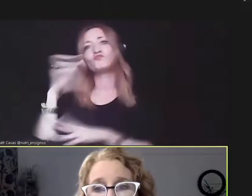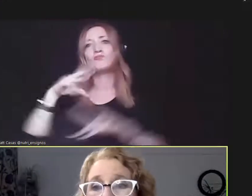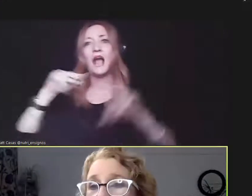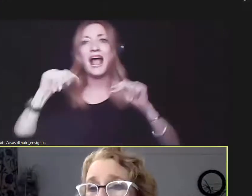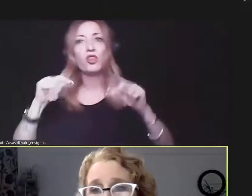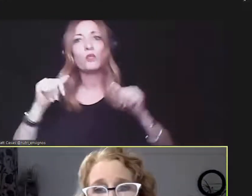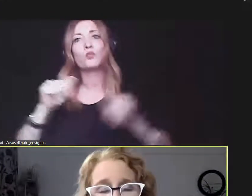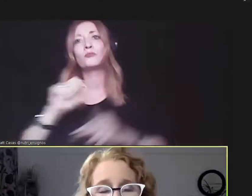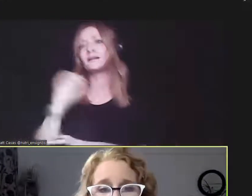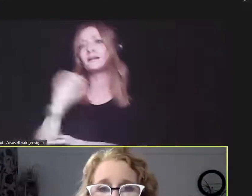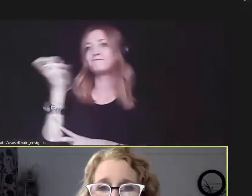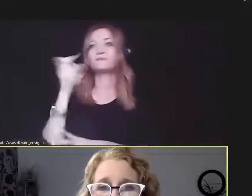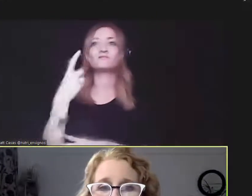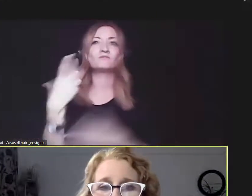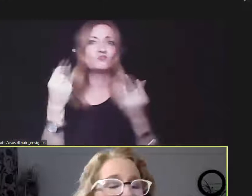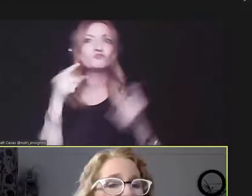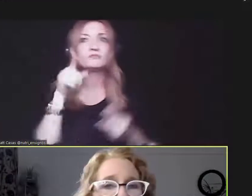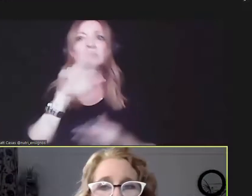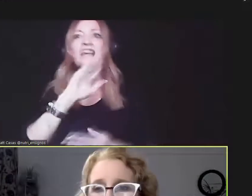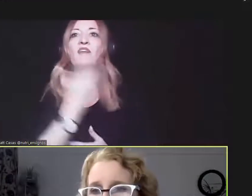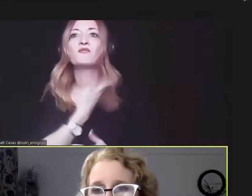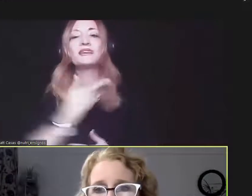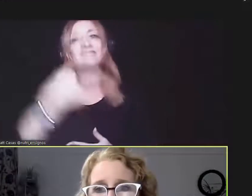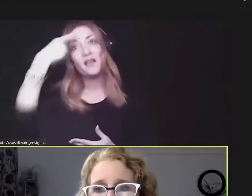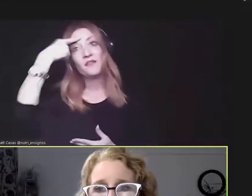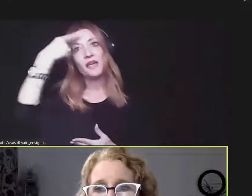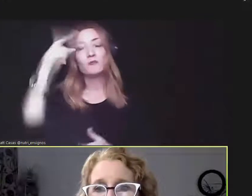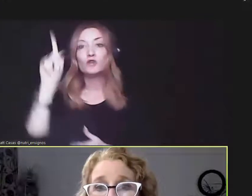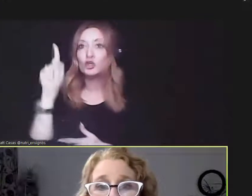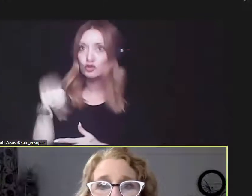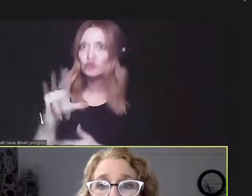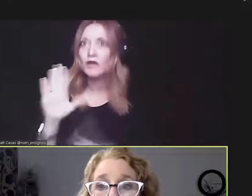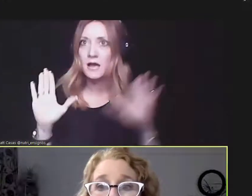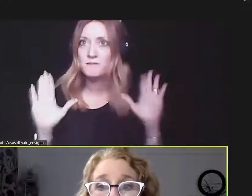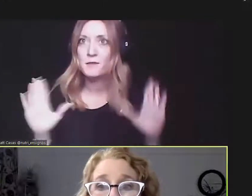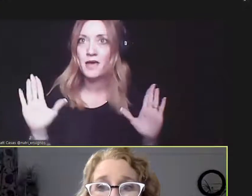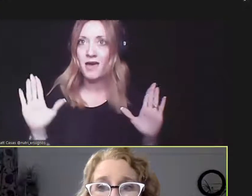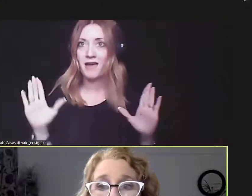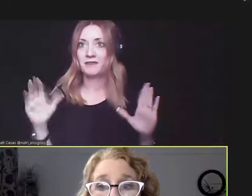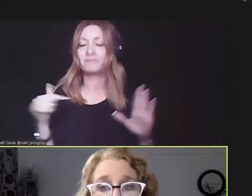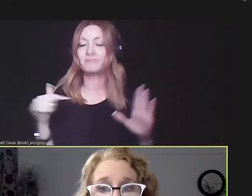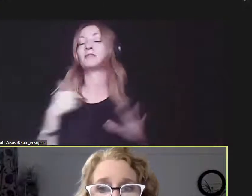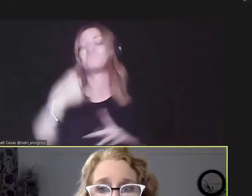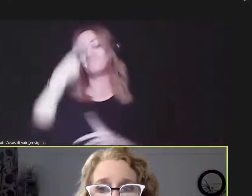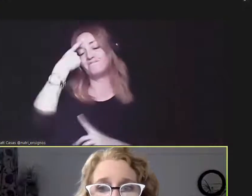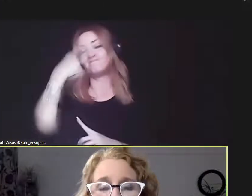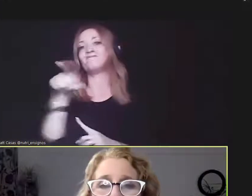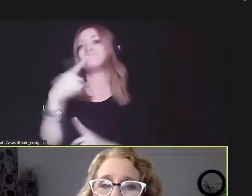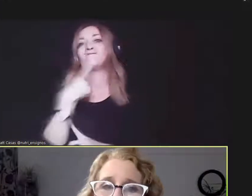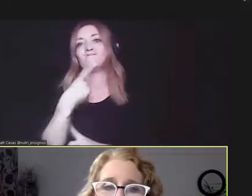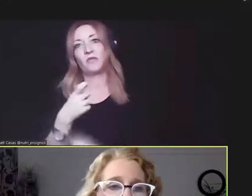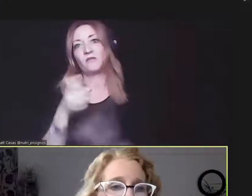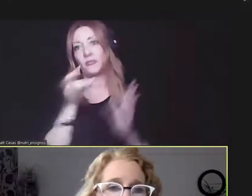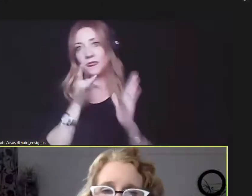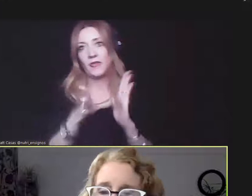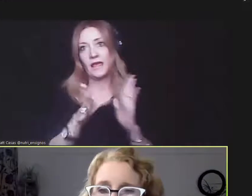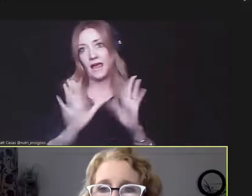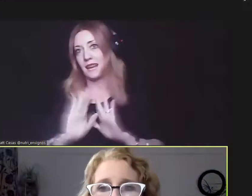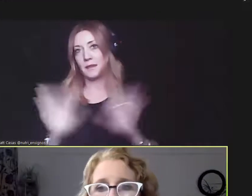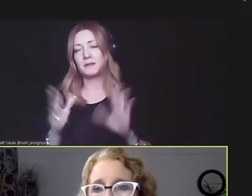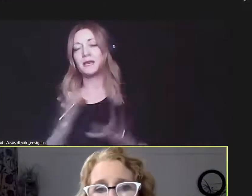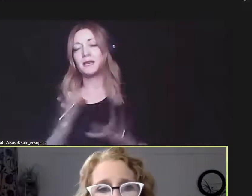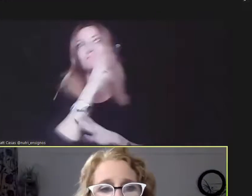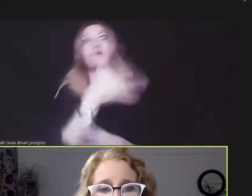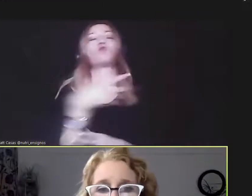up. Lots of things have sugar, lots of things have wheat or flour, and, you